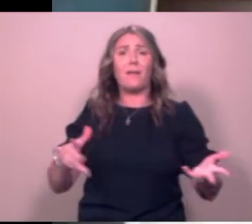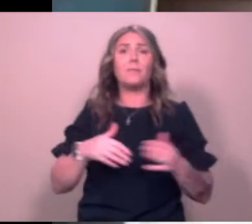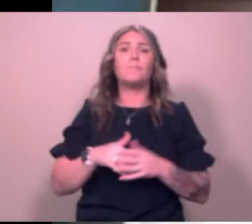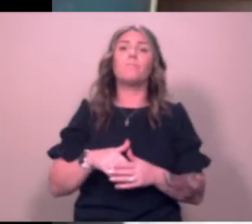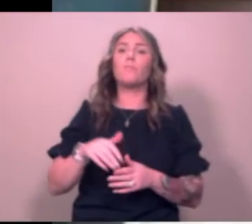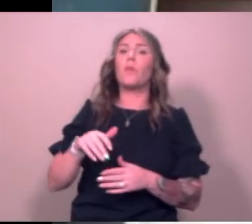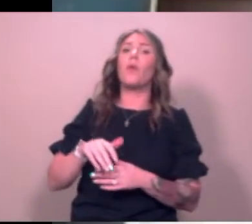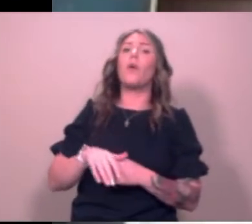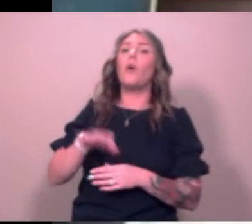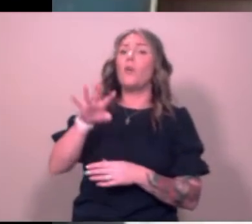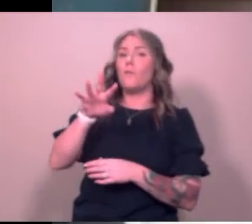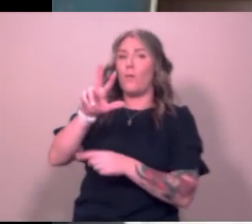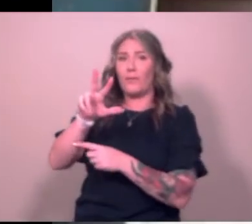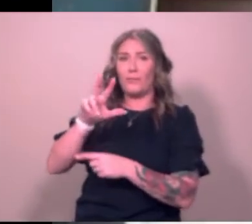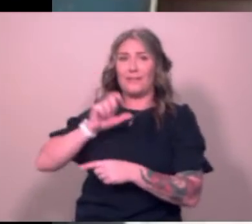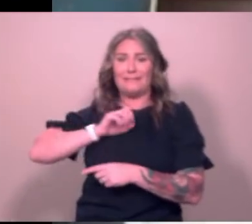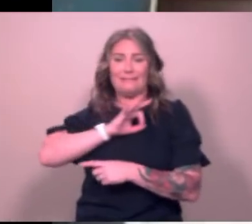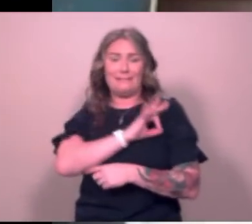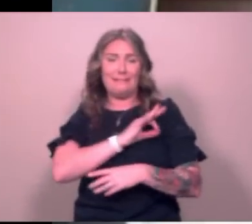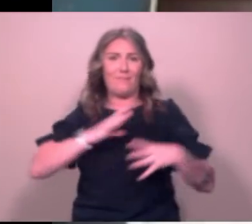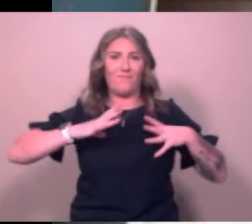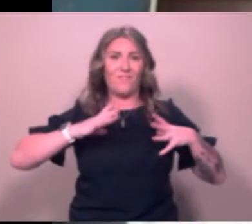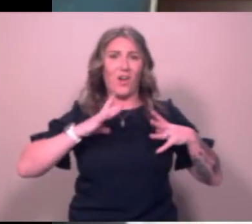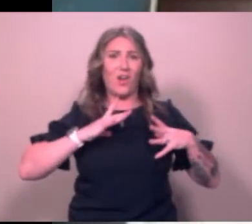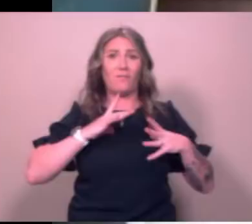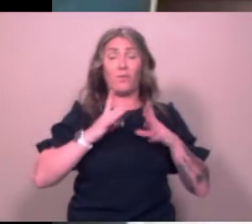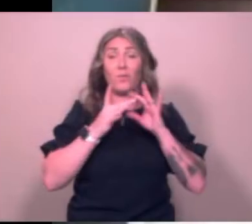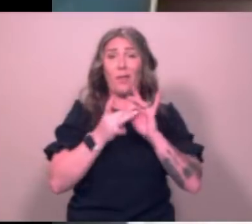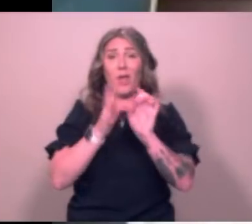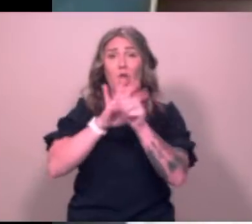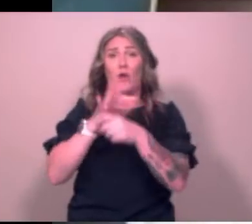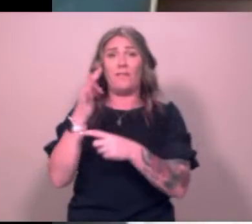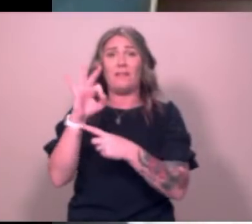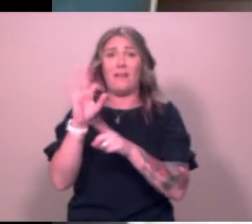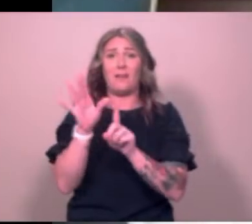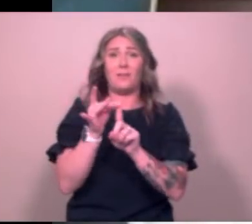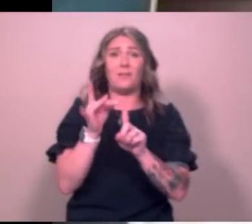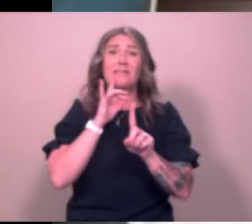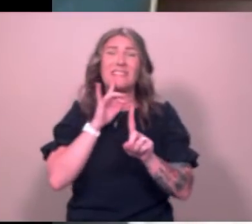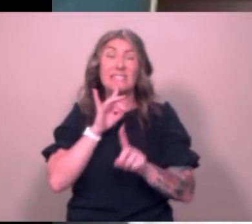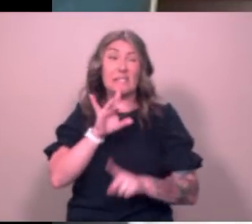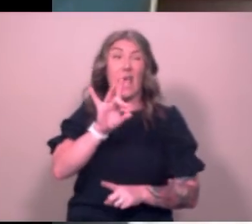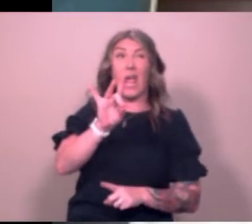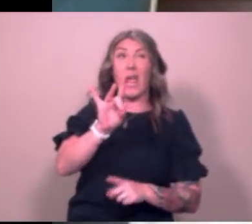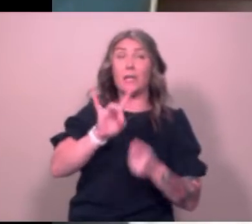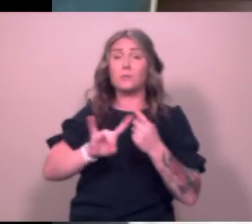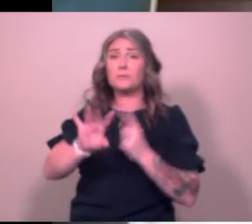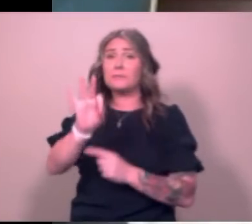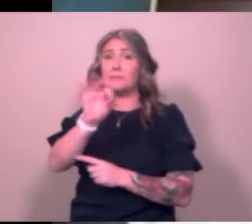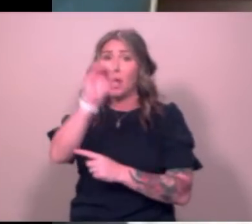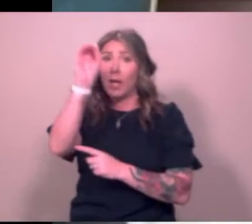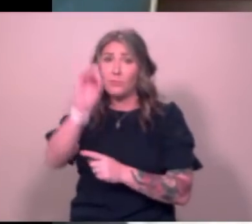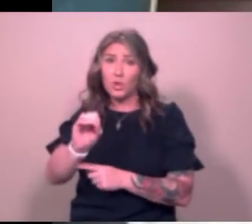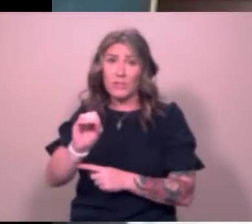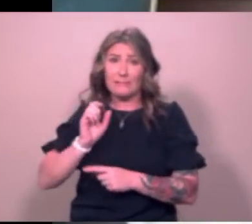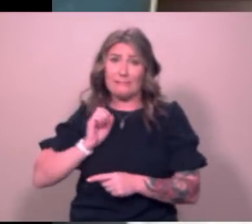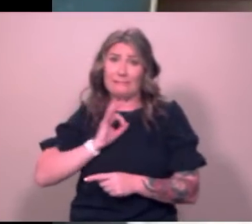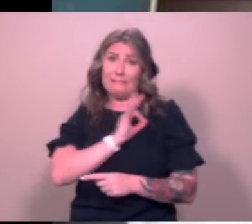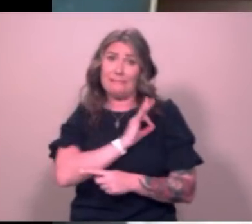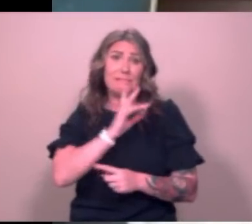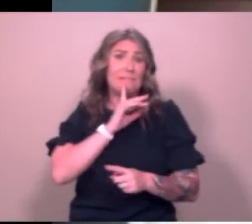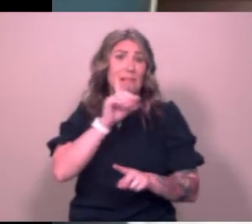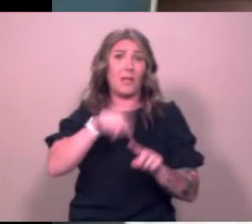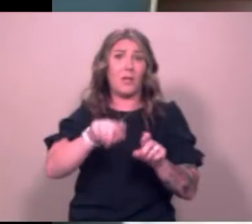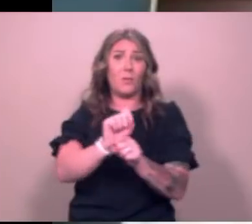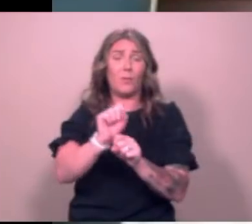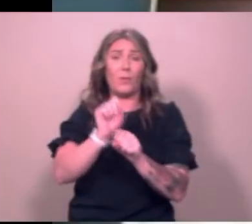staff were off work in relation to COVID yesterday, and for us, it's almost 8 to 9% of our workforce.